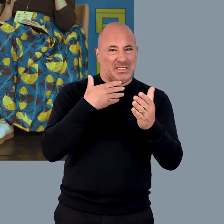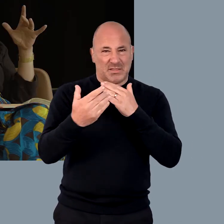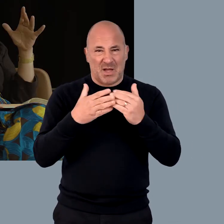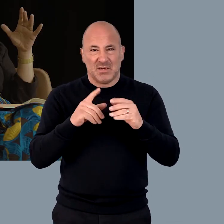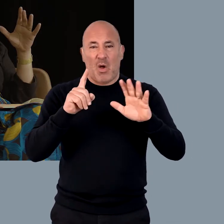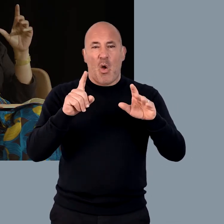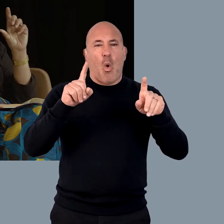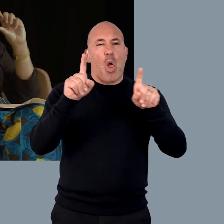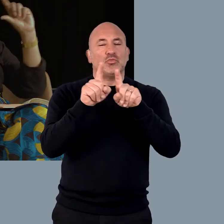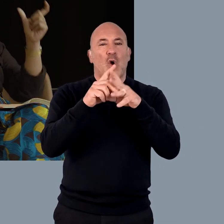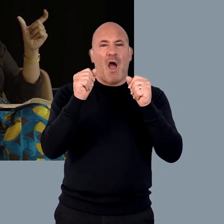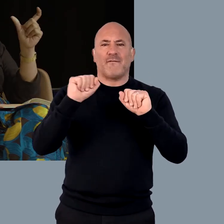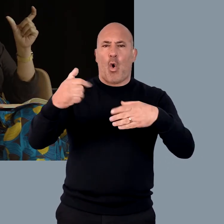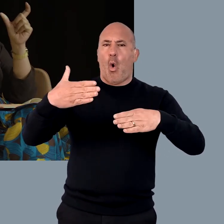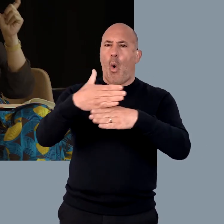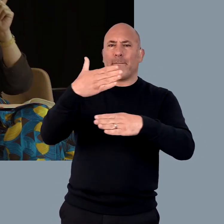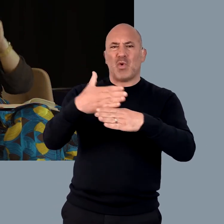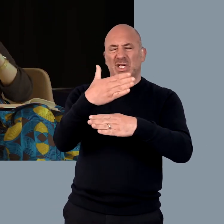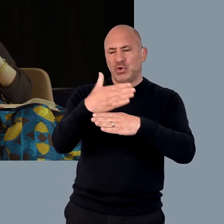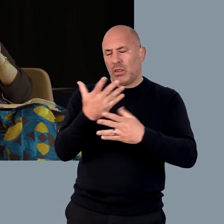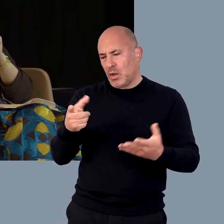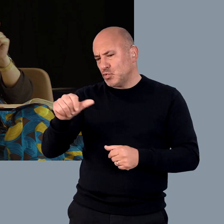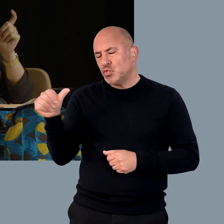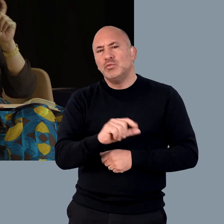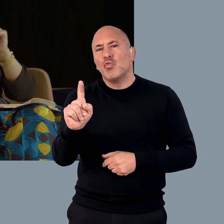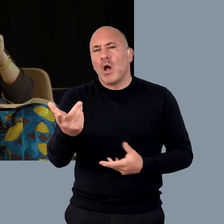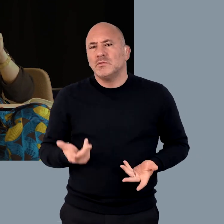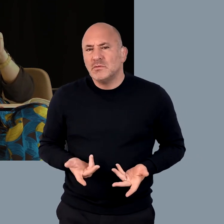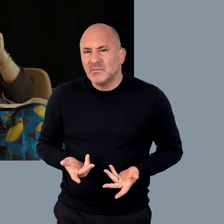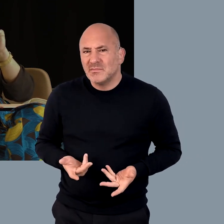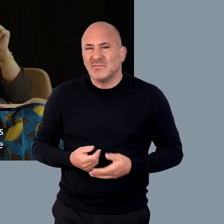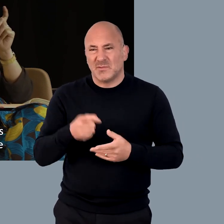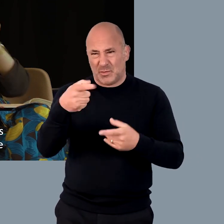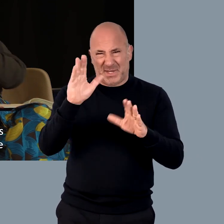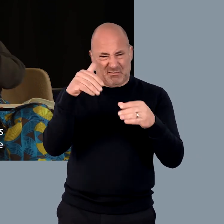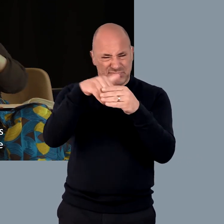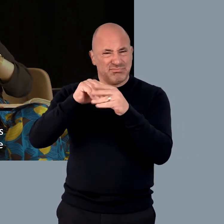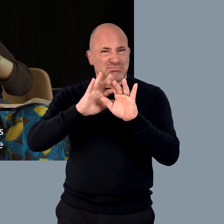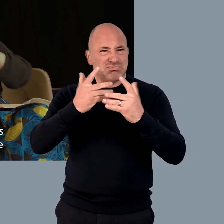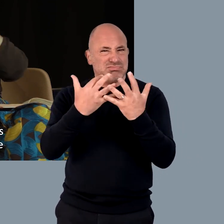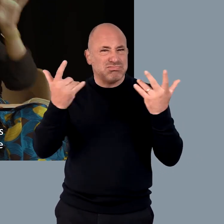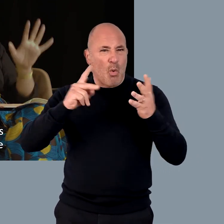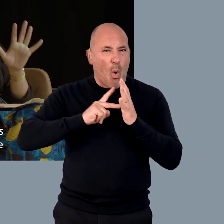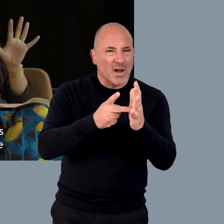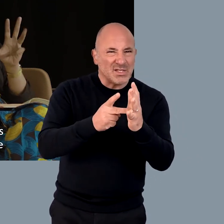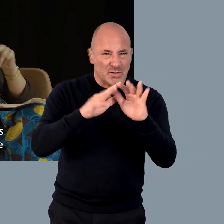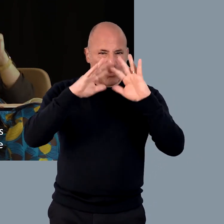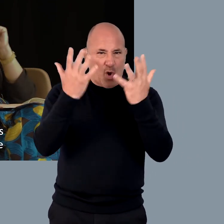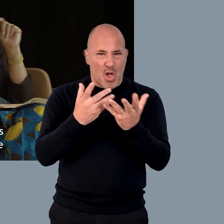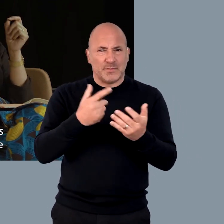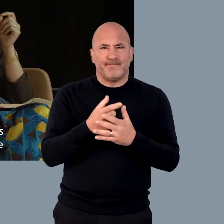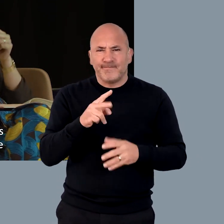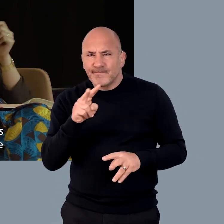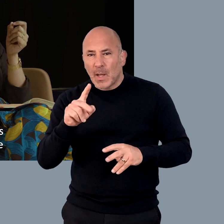organization. But then there's also that kind of like operational side of what could you be doing. So you've worked a lot with organizations across the